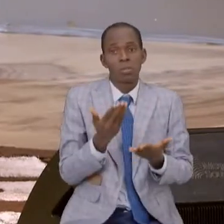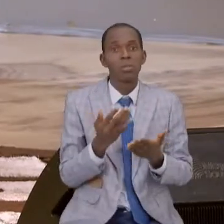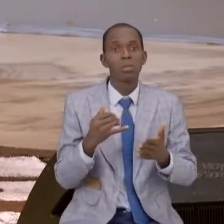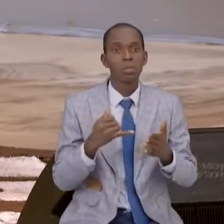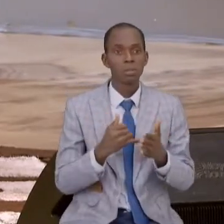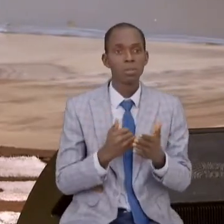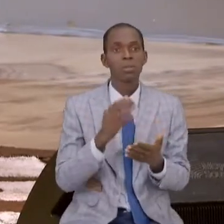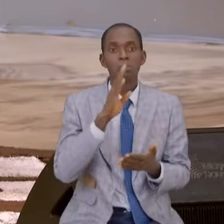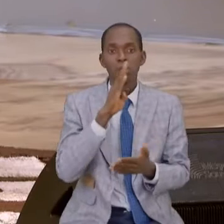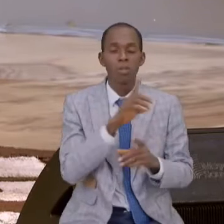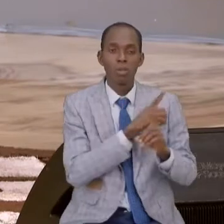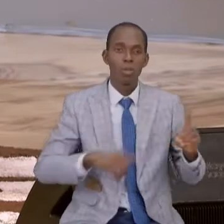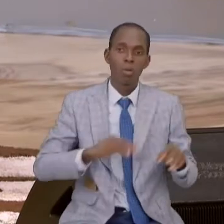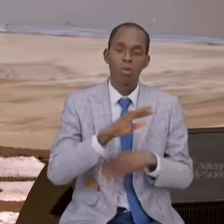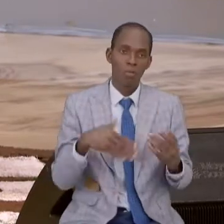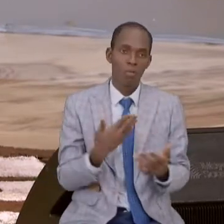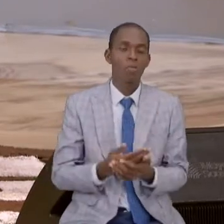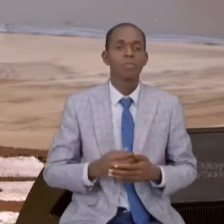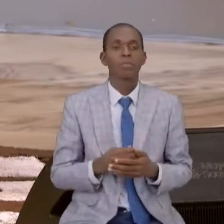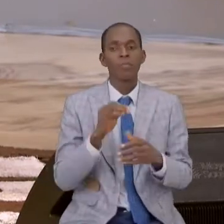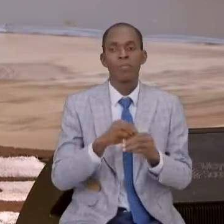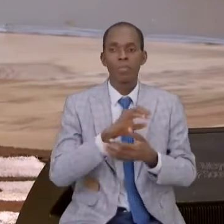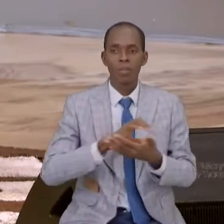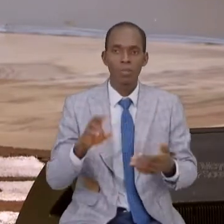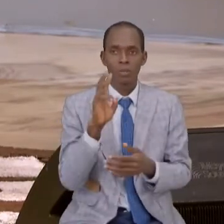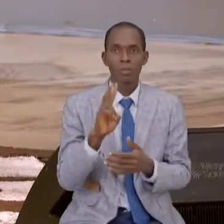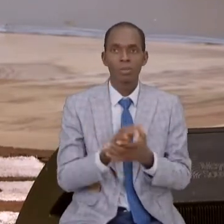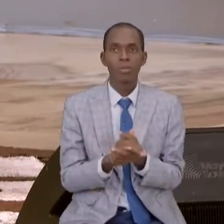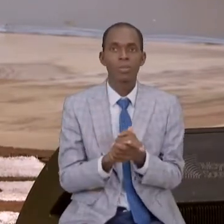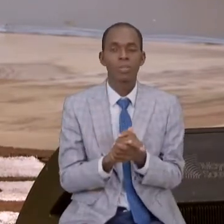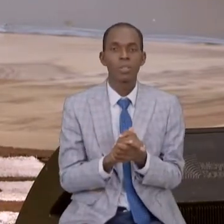lord of all. Verse 2.